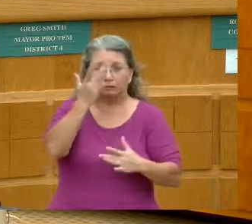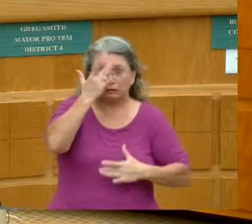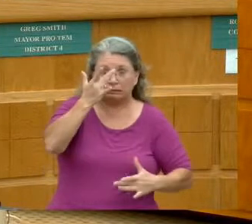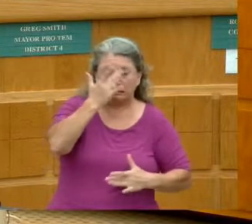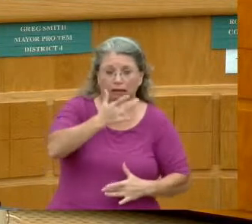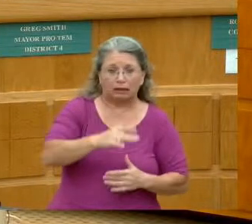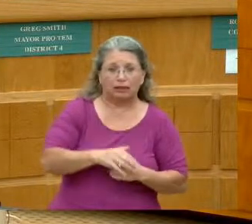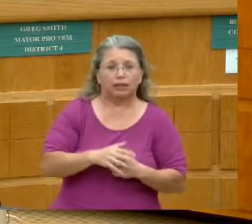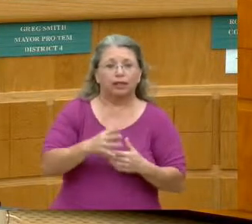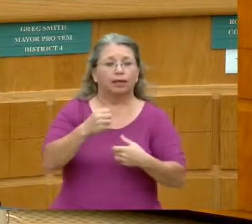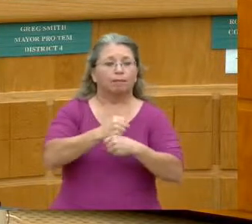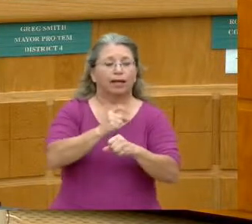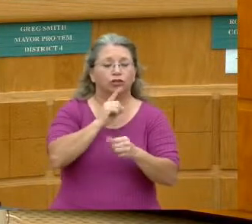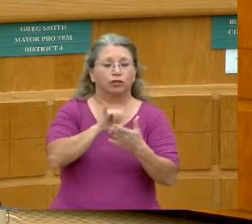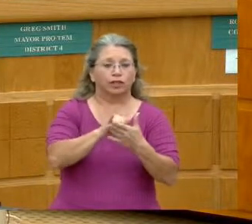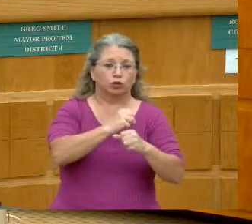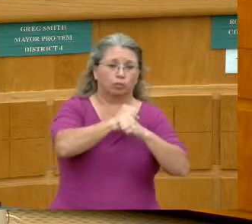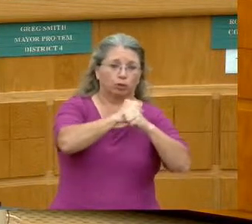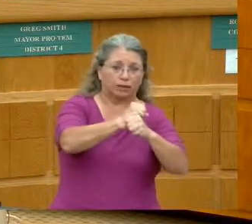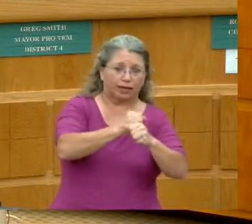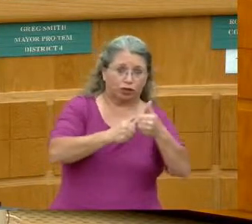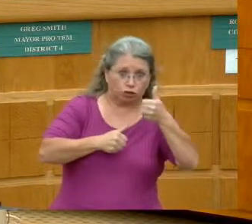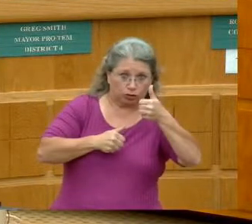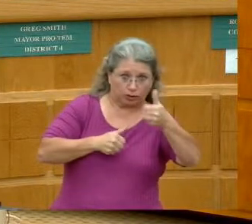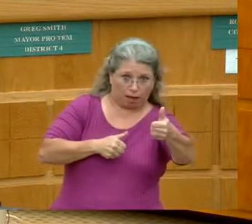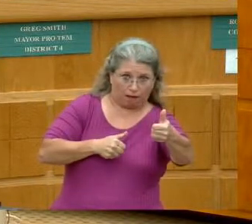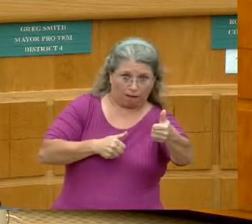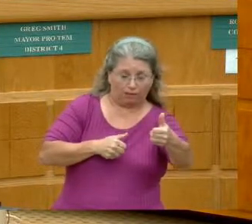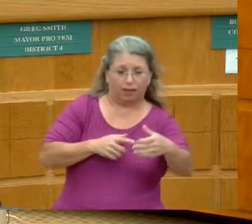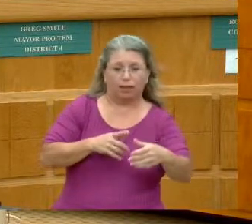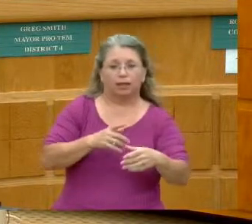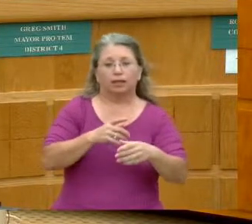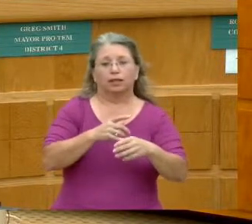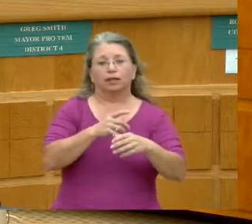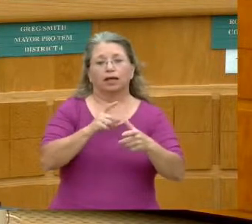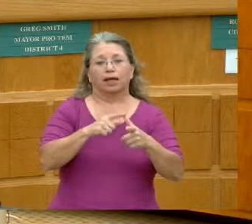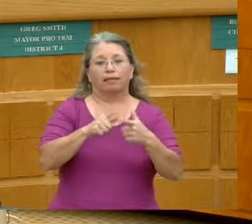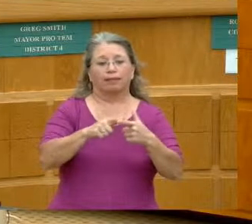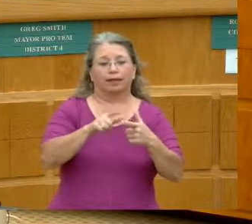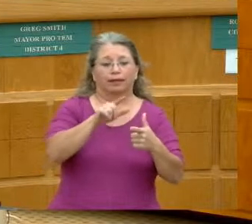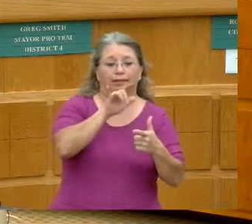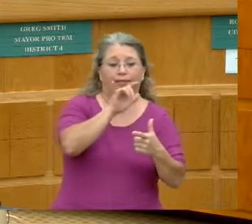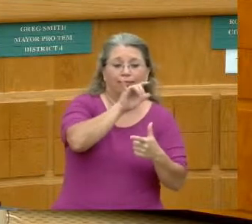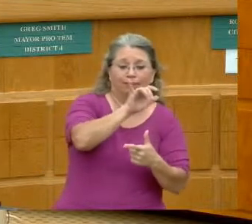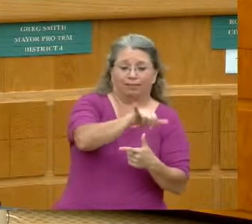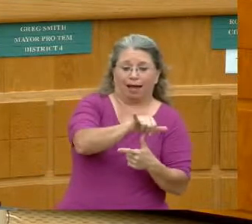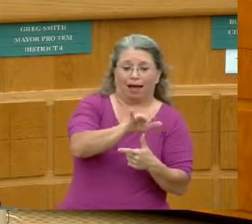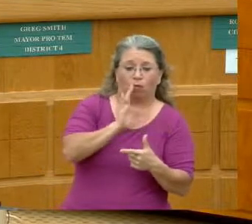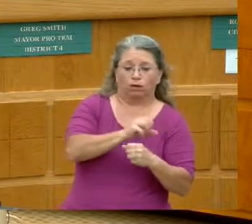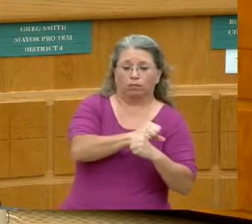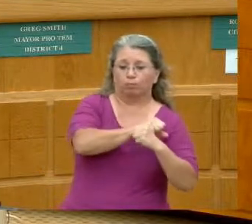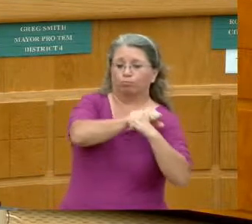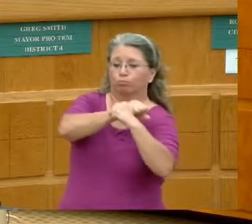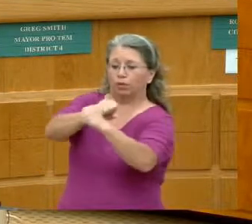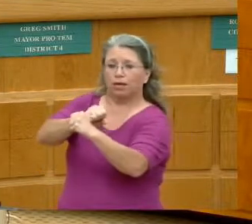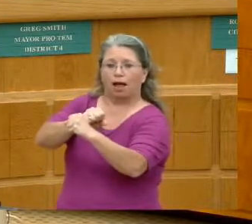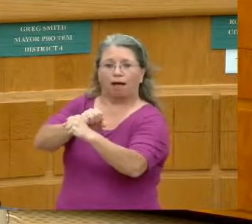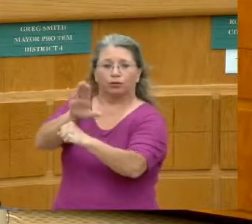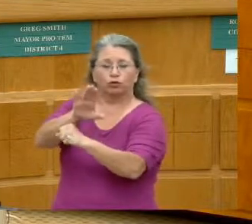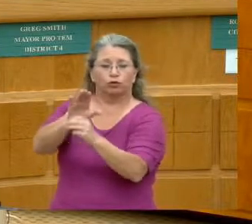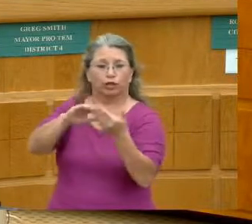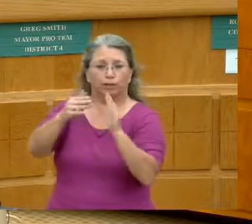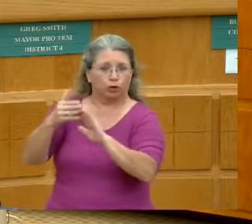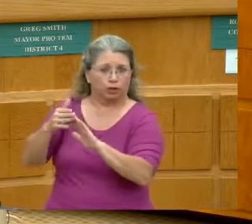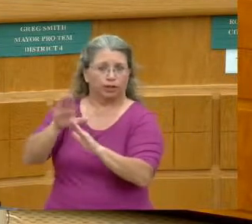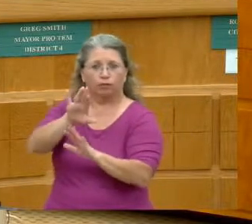do is you want to ensure that you're protecting yourself, and by protecting yourself, you're going to protect your community. So it's kind of like an effort on your own as well as for the rest